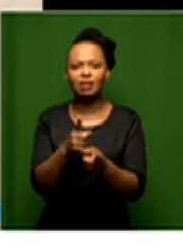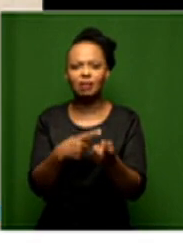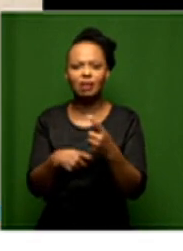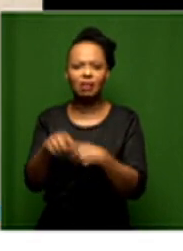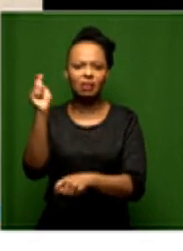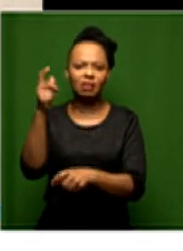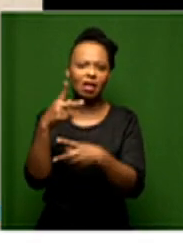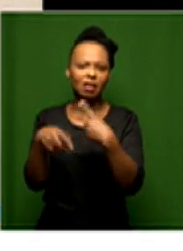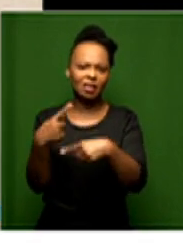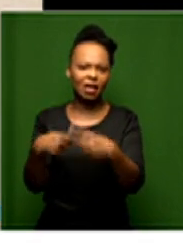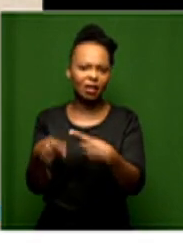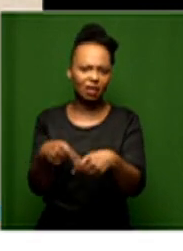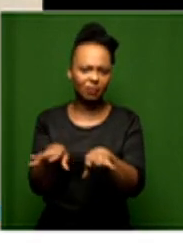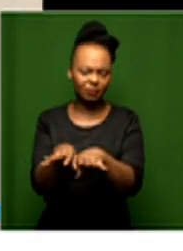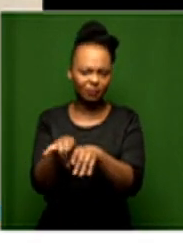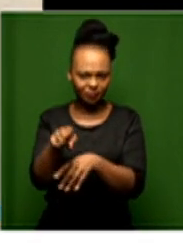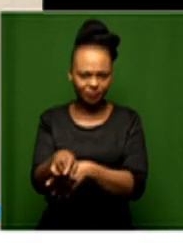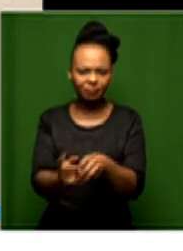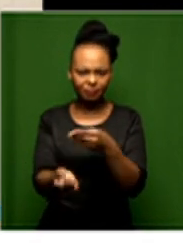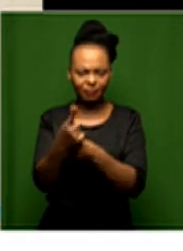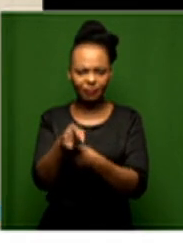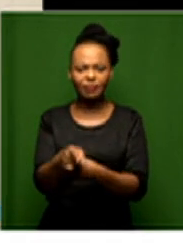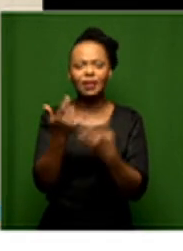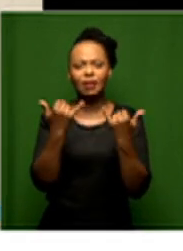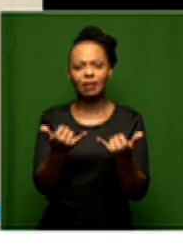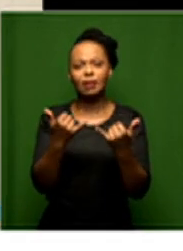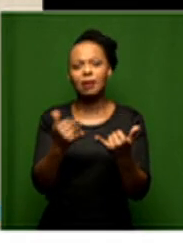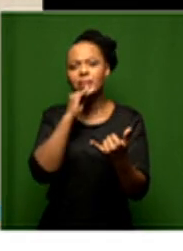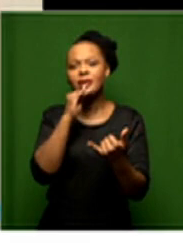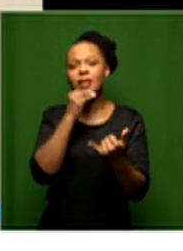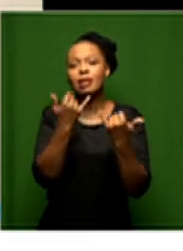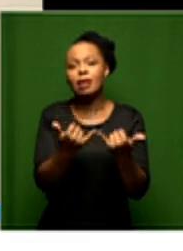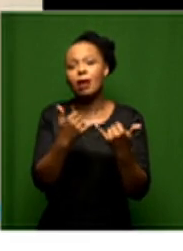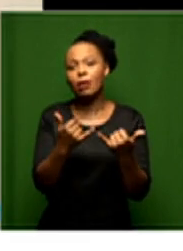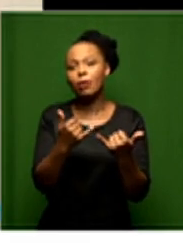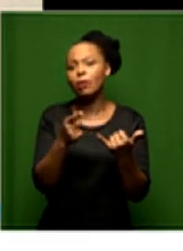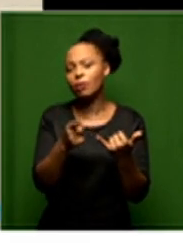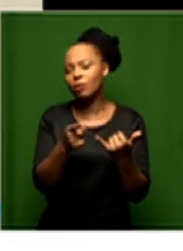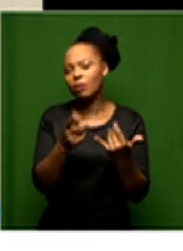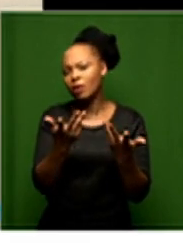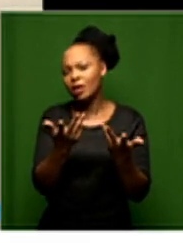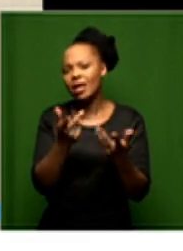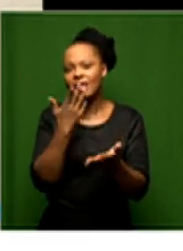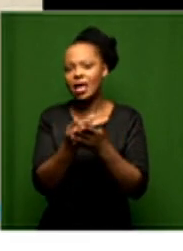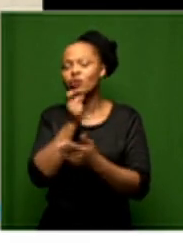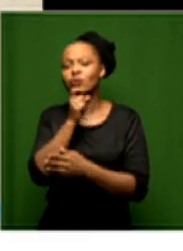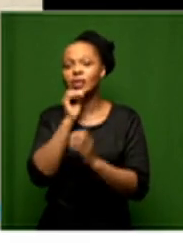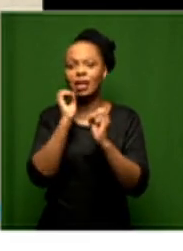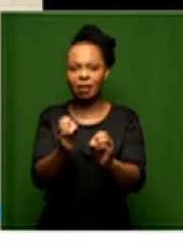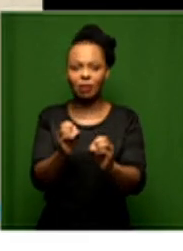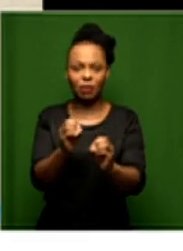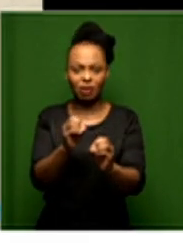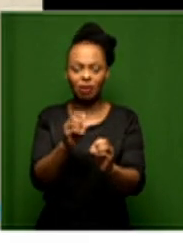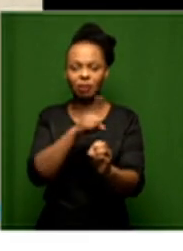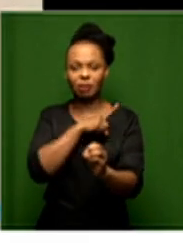other products and services. So this vehicle no longer poses a hazard on the road. It no longer has the potential to kill anybody, because the minister has called